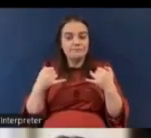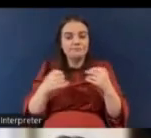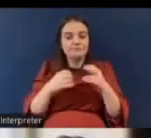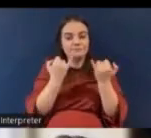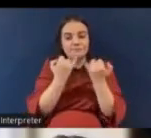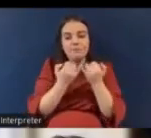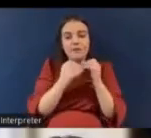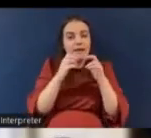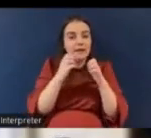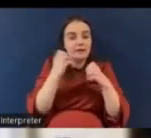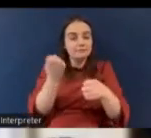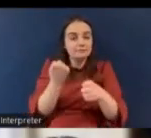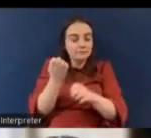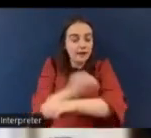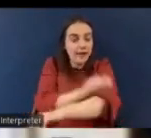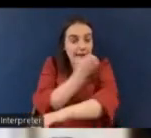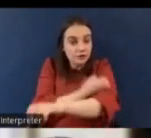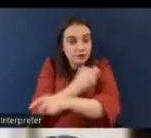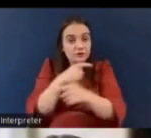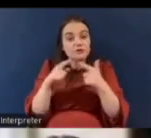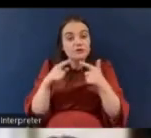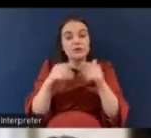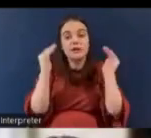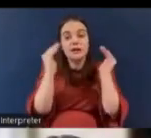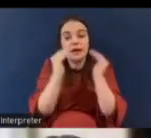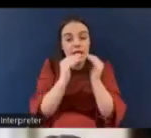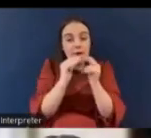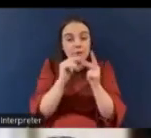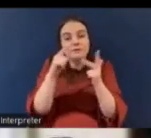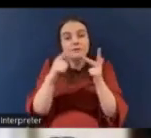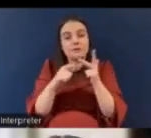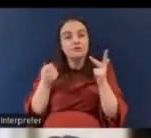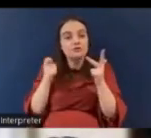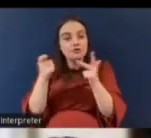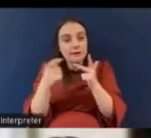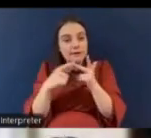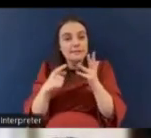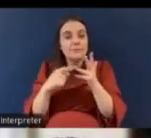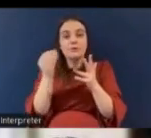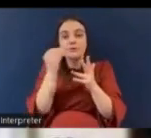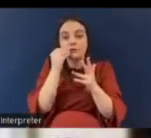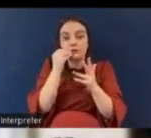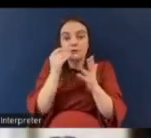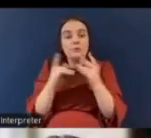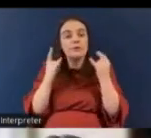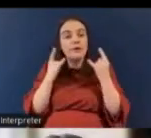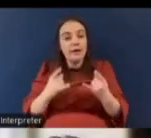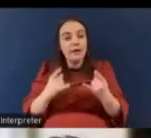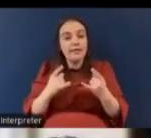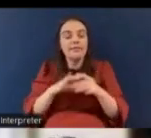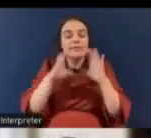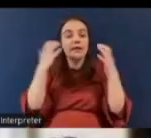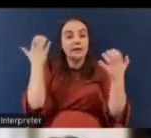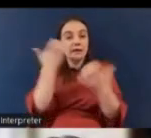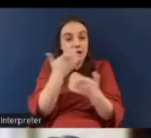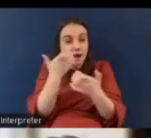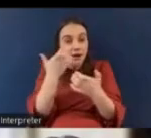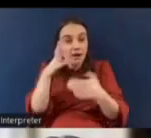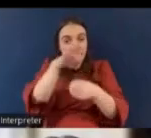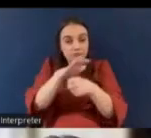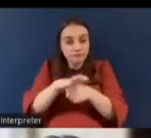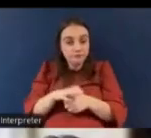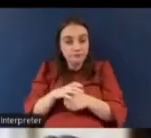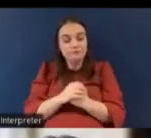and housing, transport, food, health, and care are all covered. There are 3 activities in